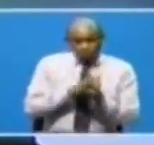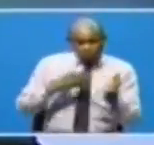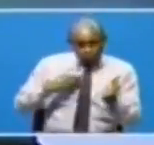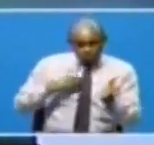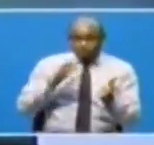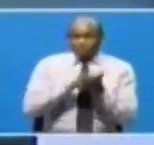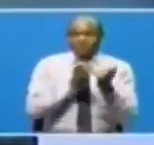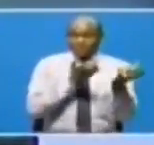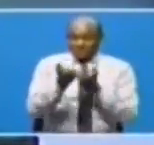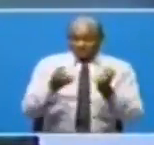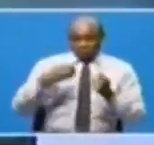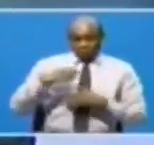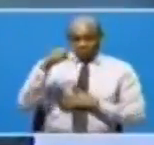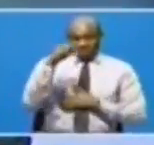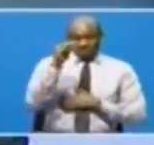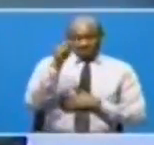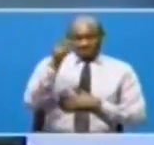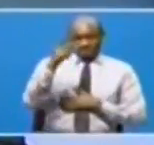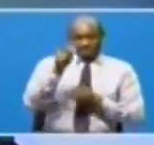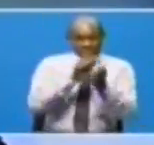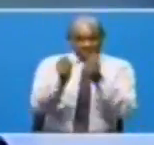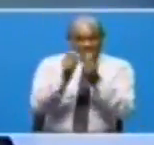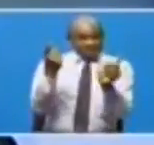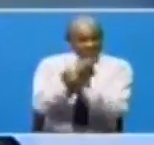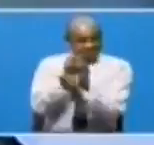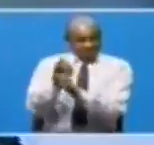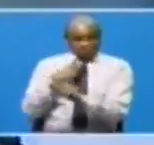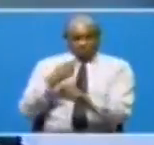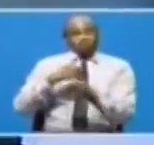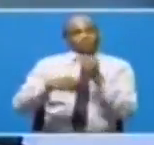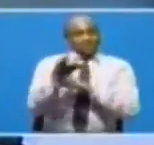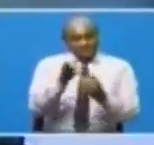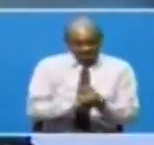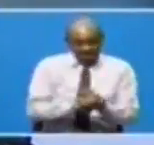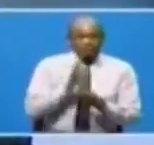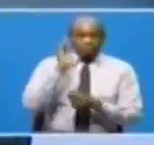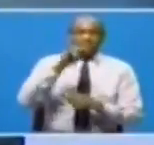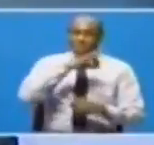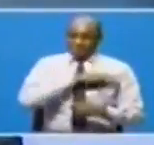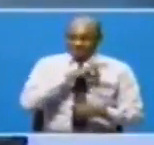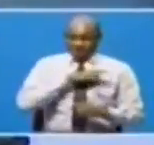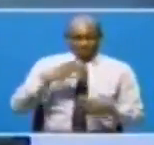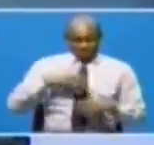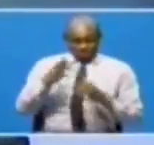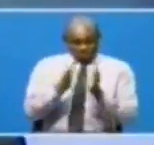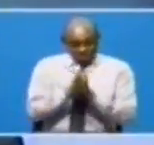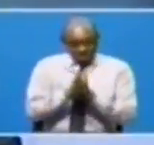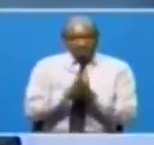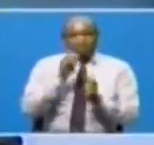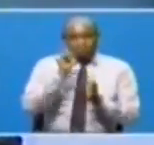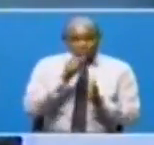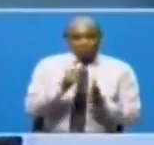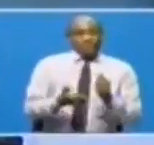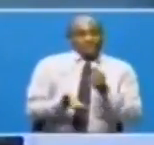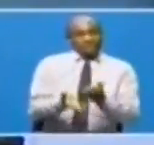Commercialization of genetically modified maize variety in the country, arguing that it benefits outweigh the purported risks and will help improve